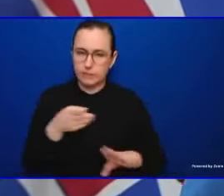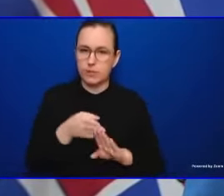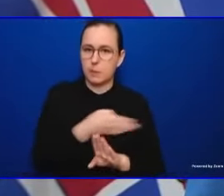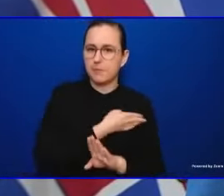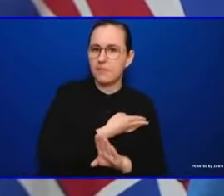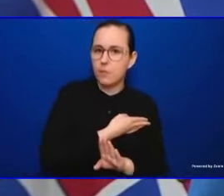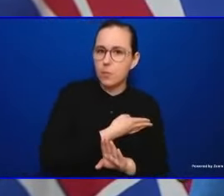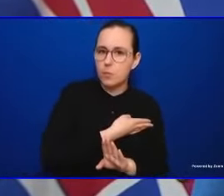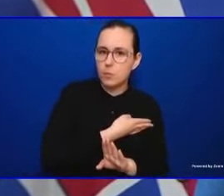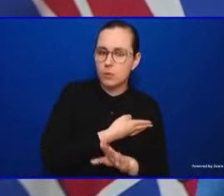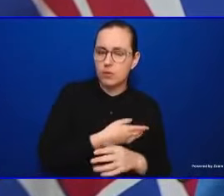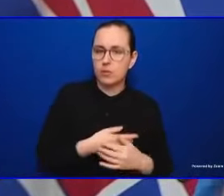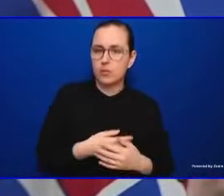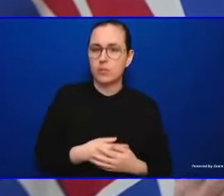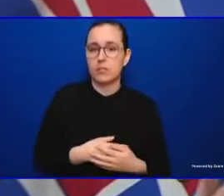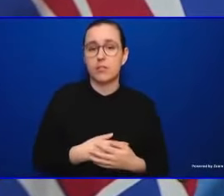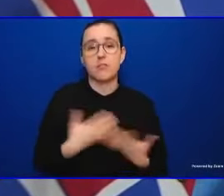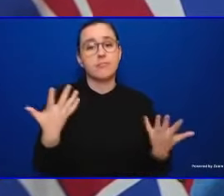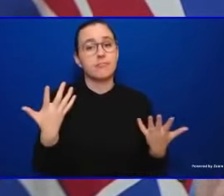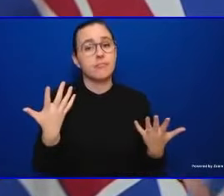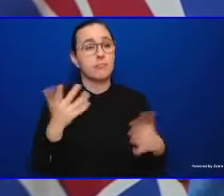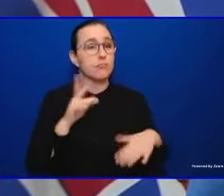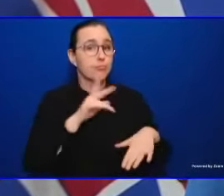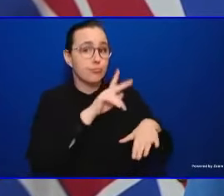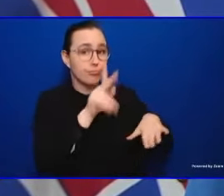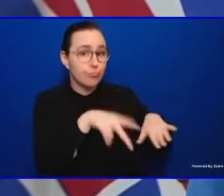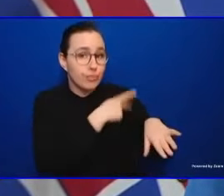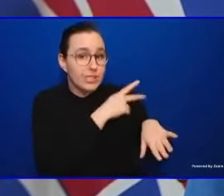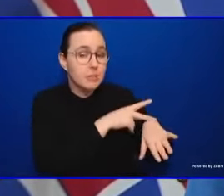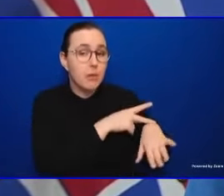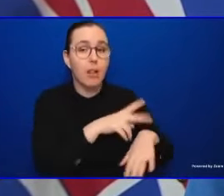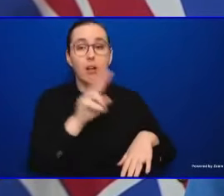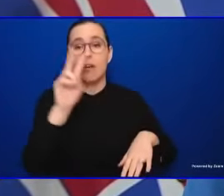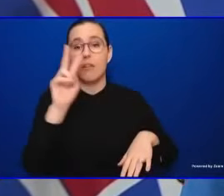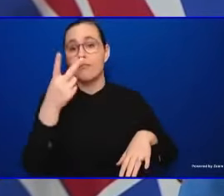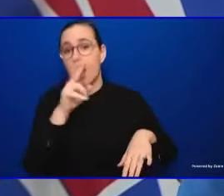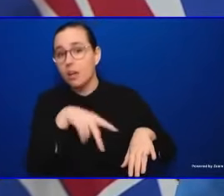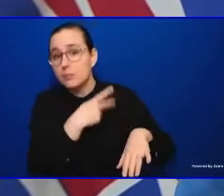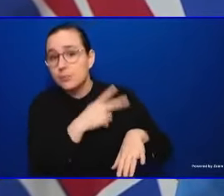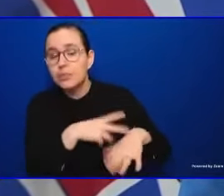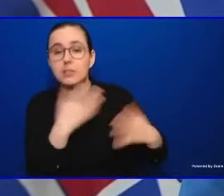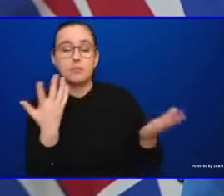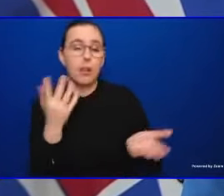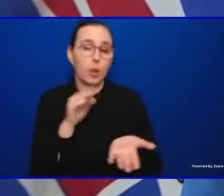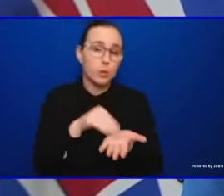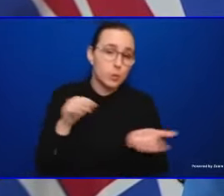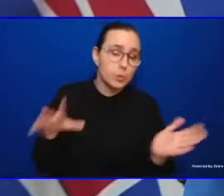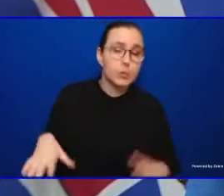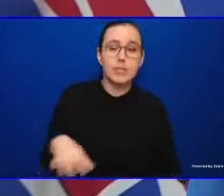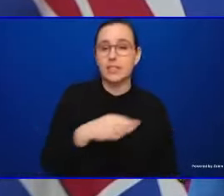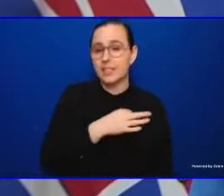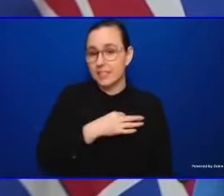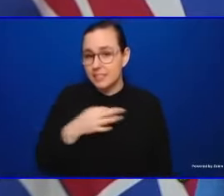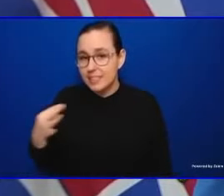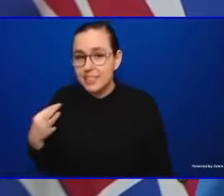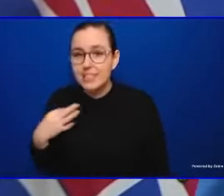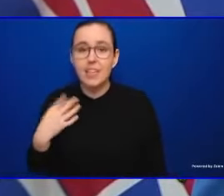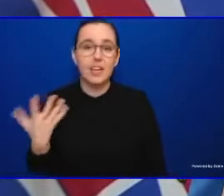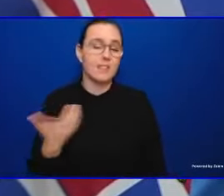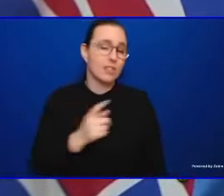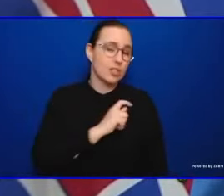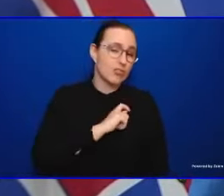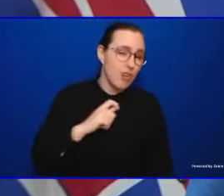vice principals, our superintendents, trustees, all of our education partners, your work over the past 2 years has just